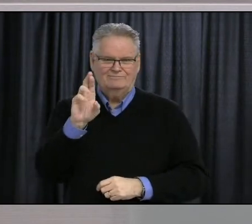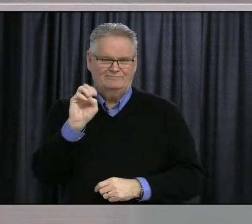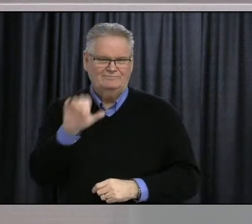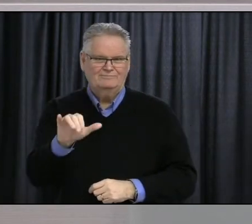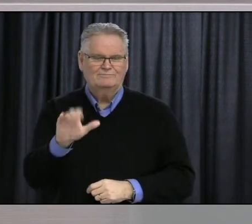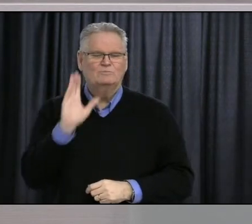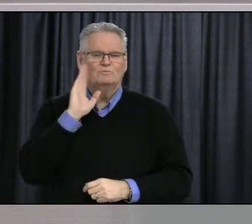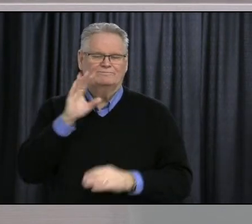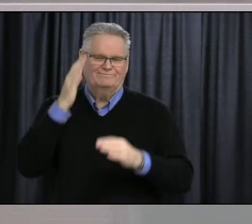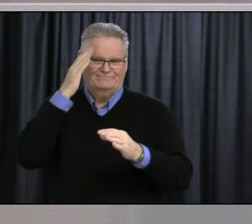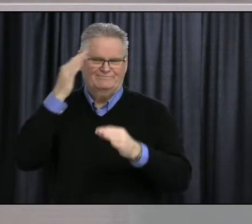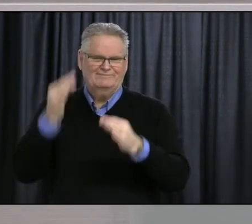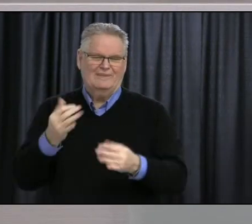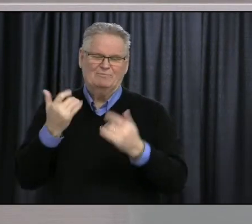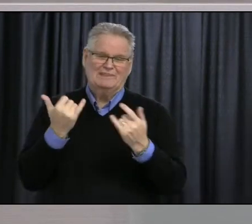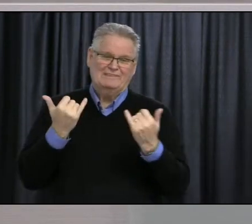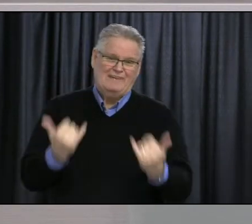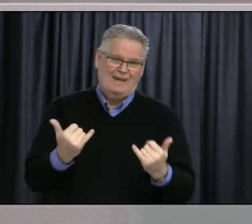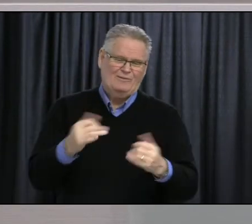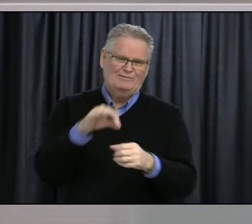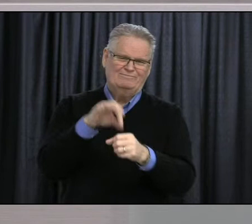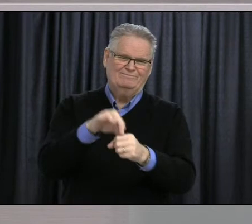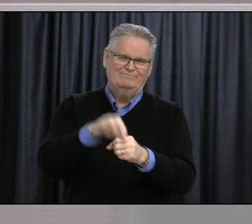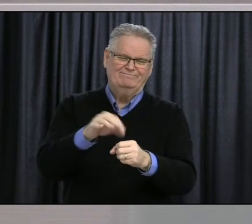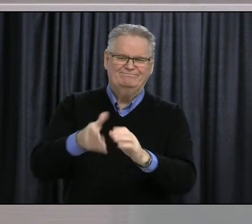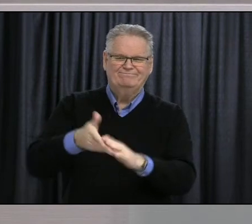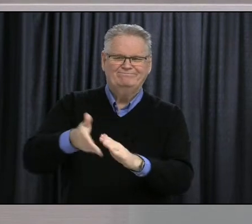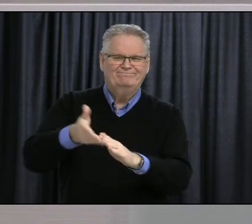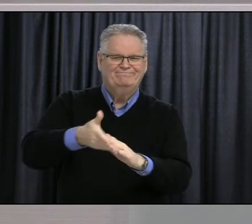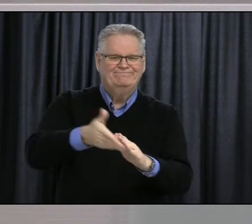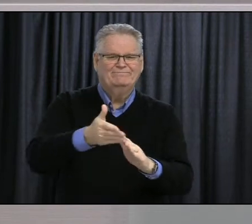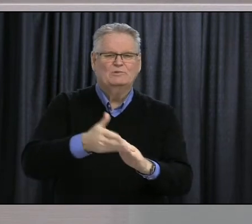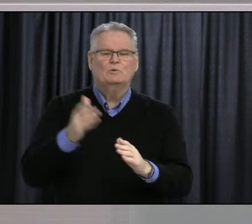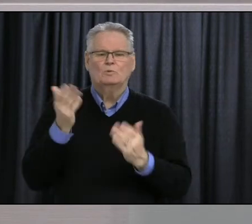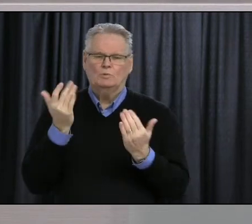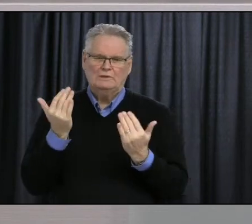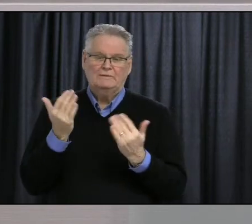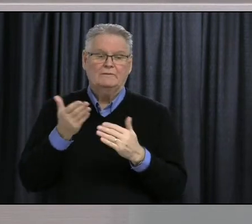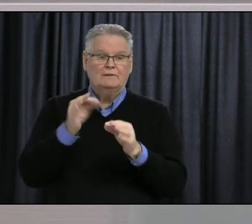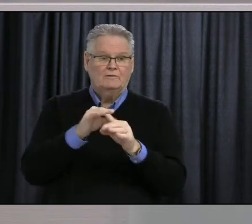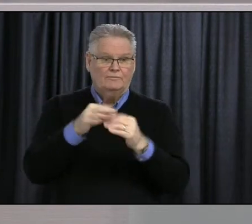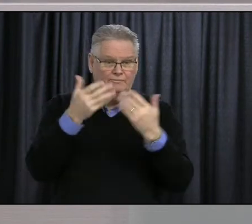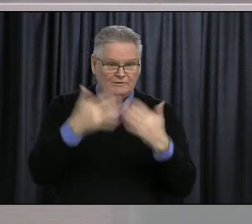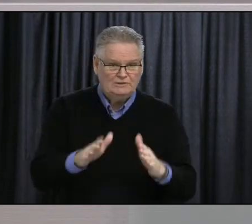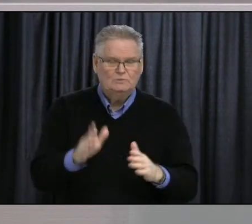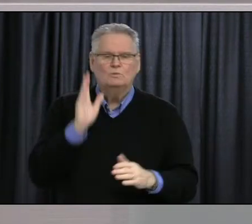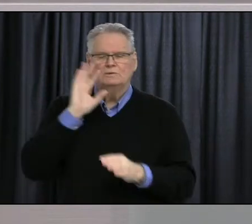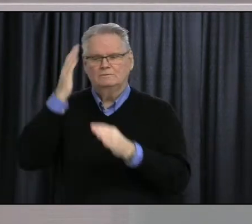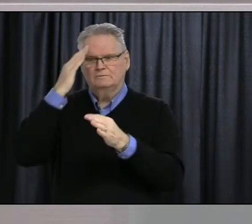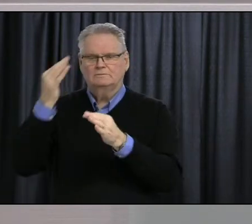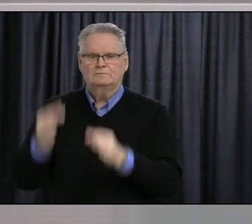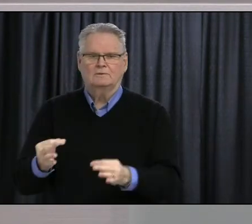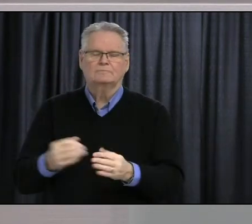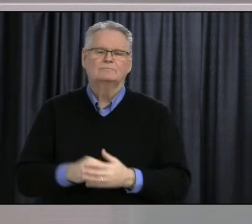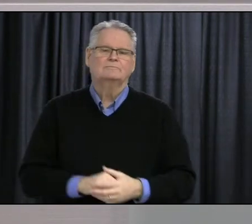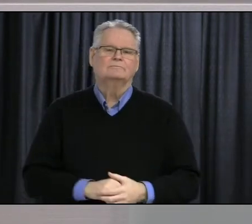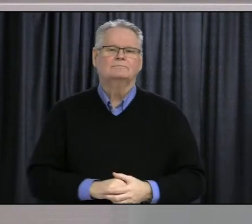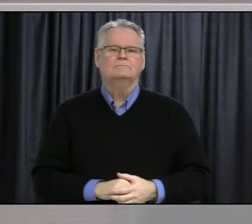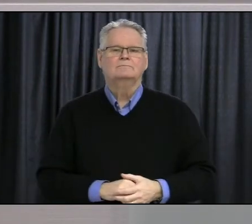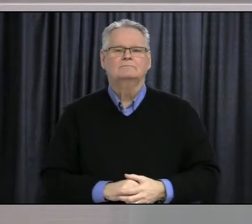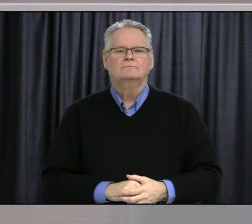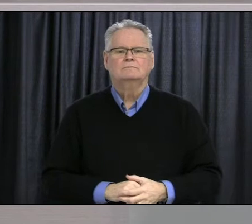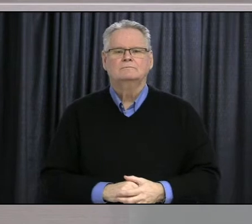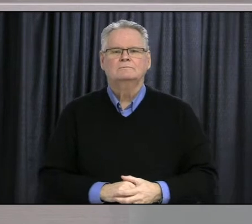to wear masks, not because of medical reasons, just because they don't want to. I know they've shared their thoughts with you as well.